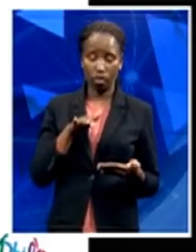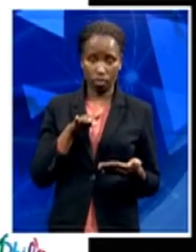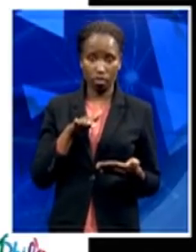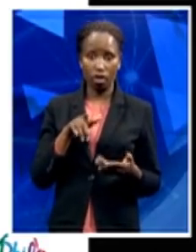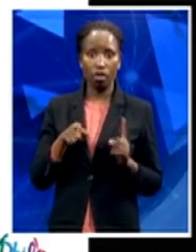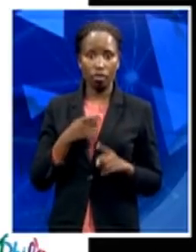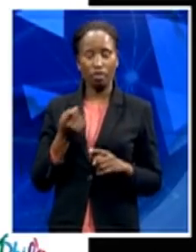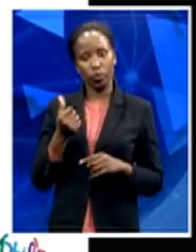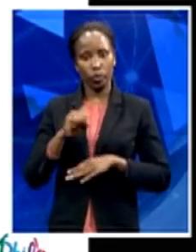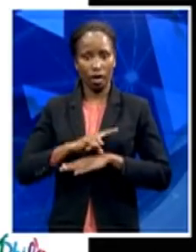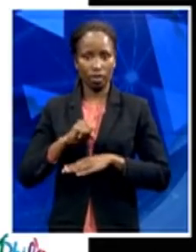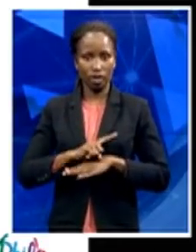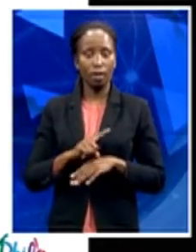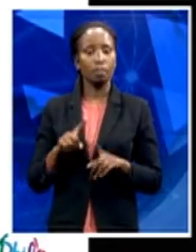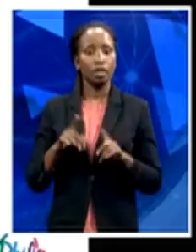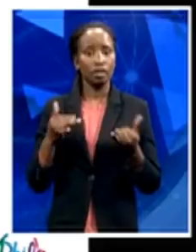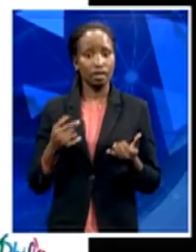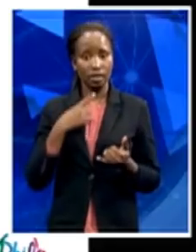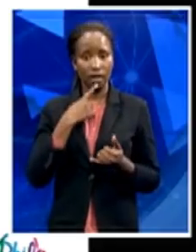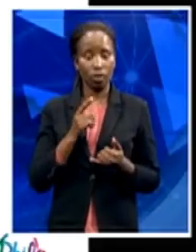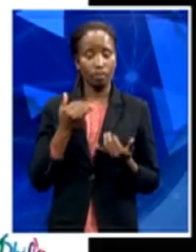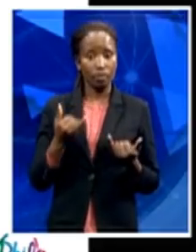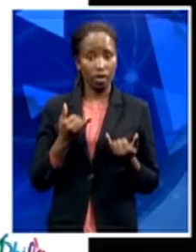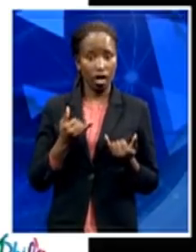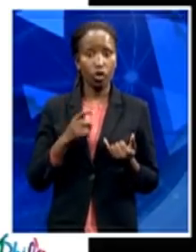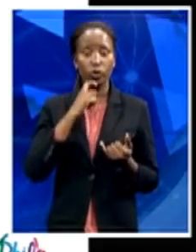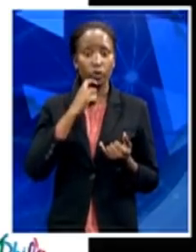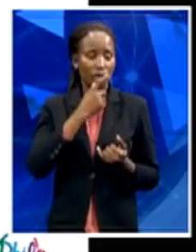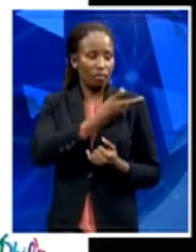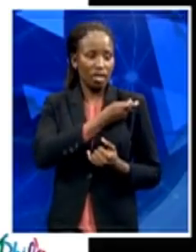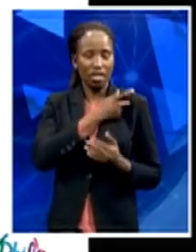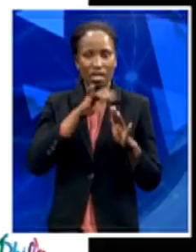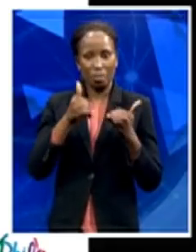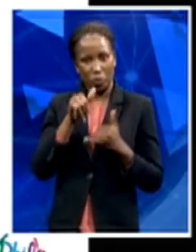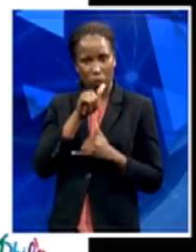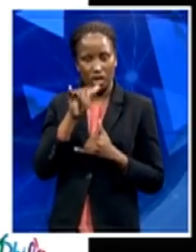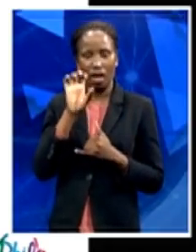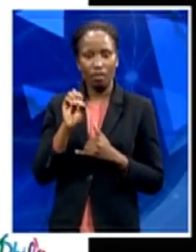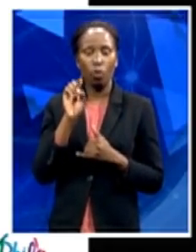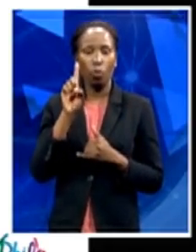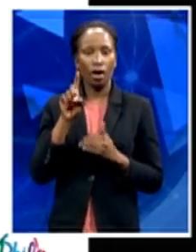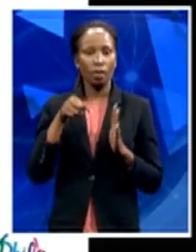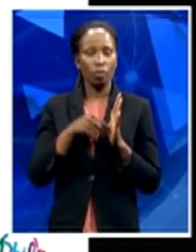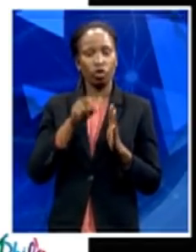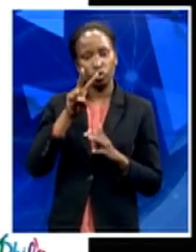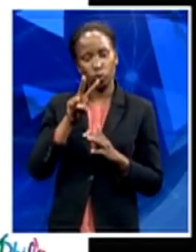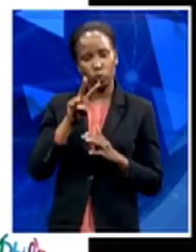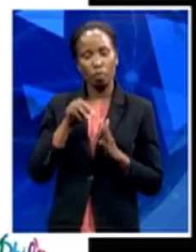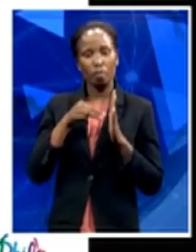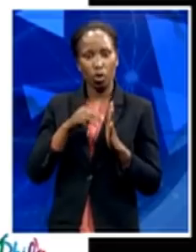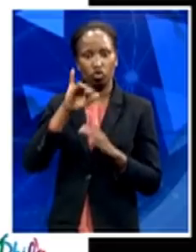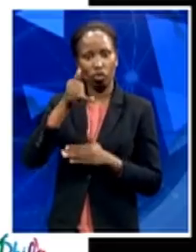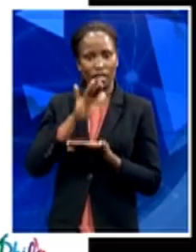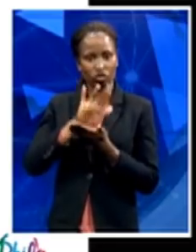pipeline slide that we indicated, that there's 1.2 million more J&J vaccines that are on their way. This will allow